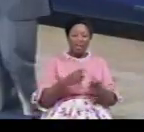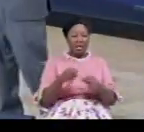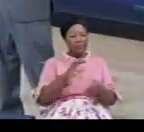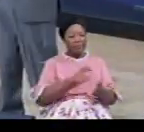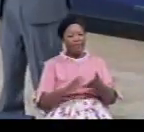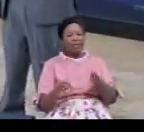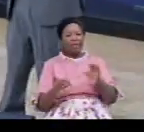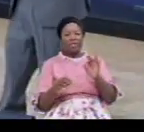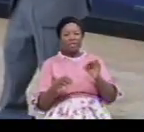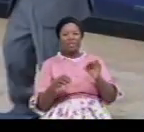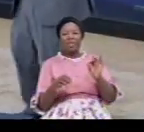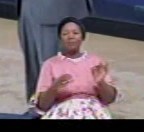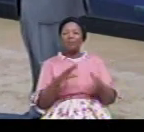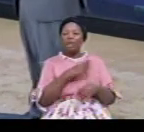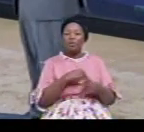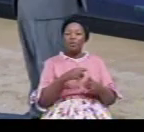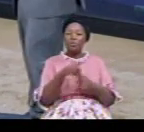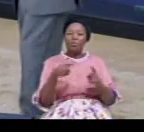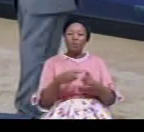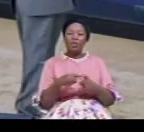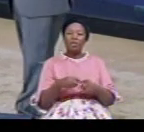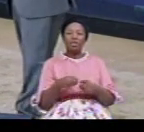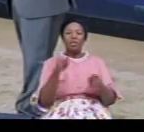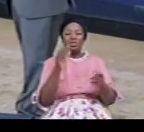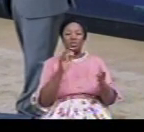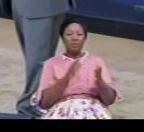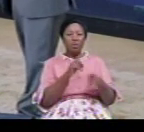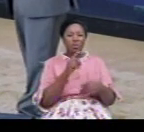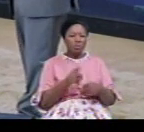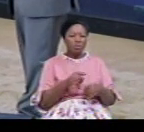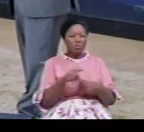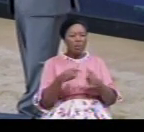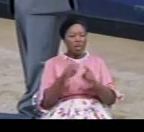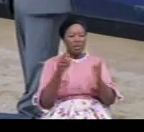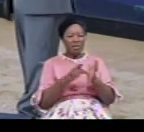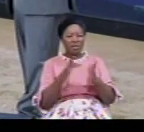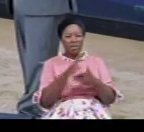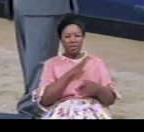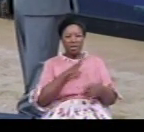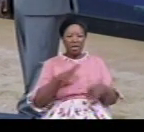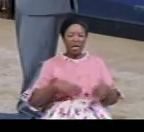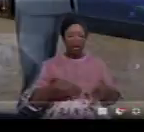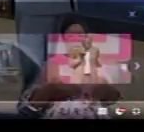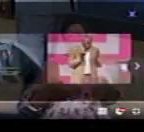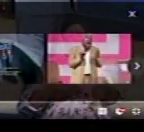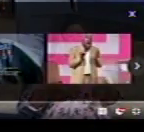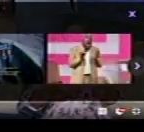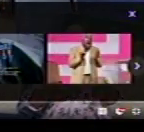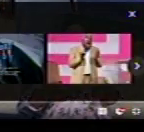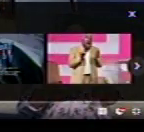verse 10, when Jesus had lifted up himself and saw,